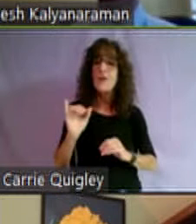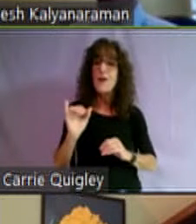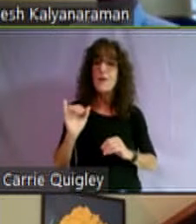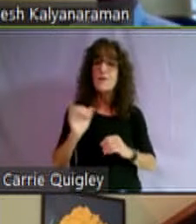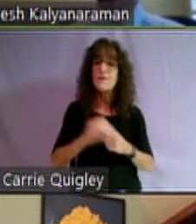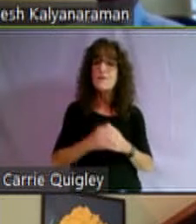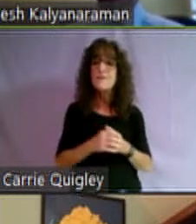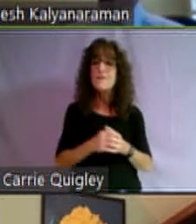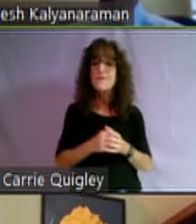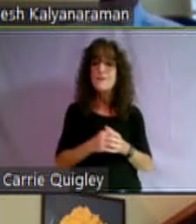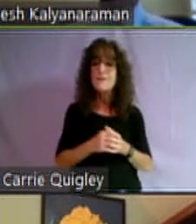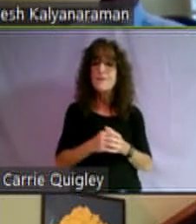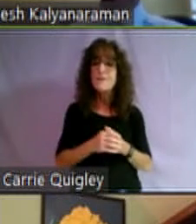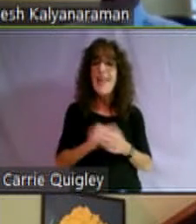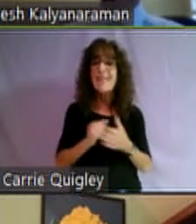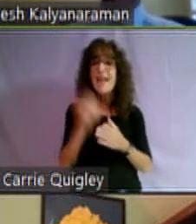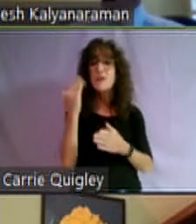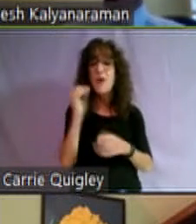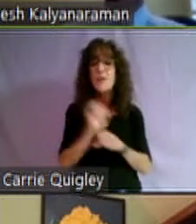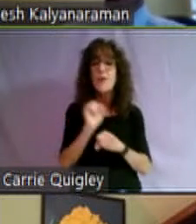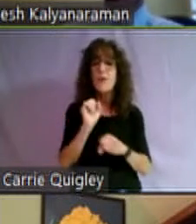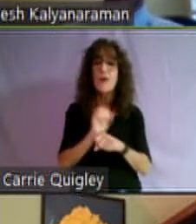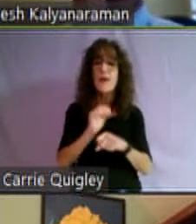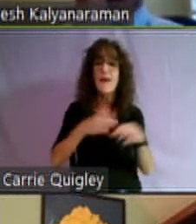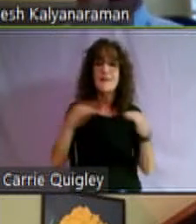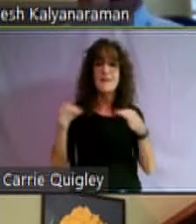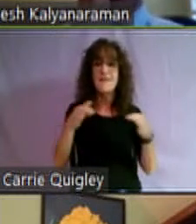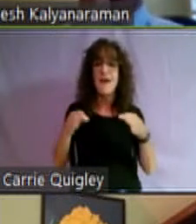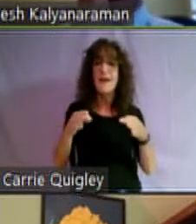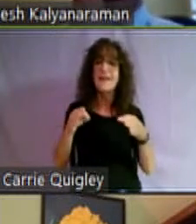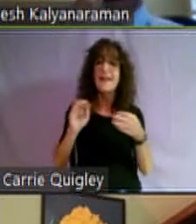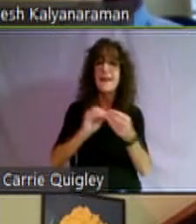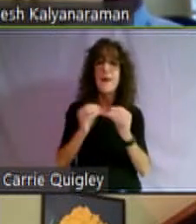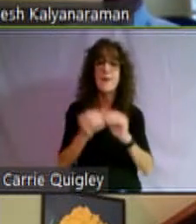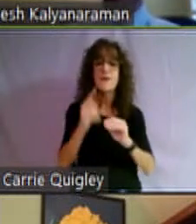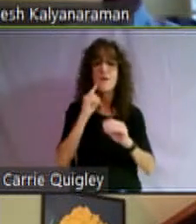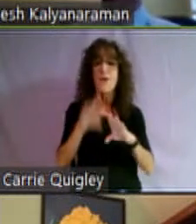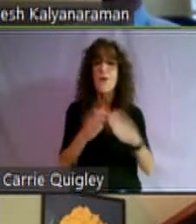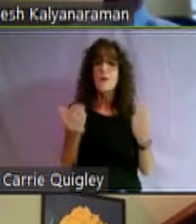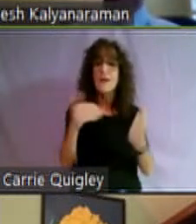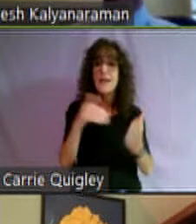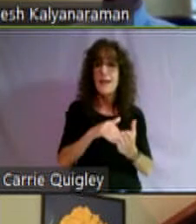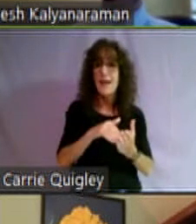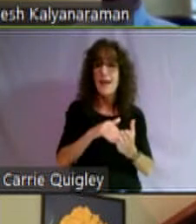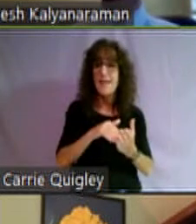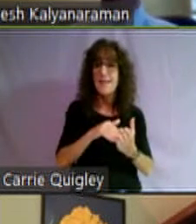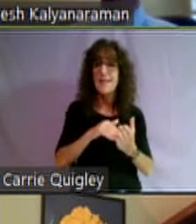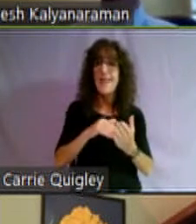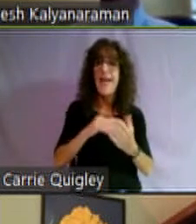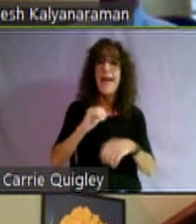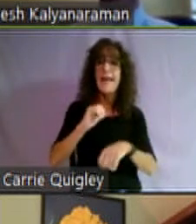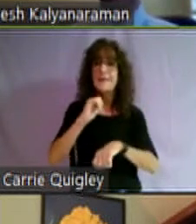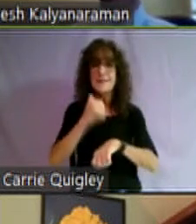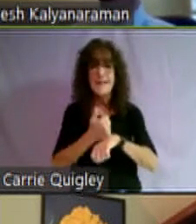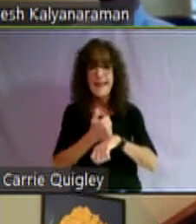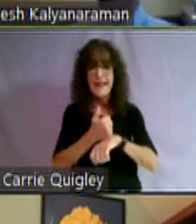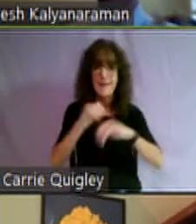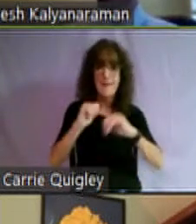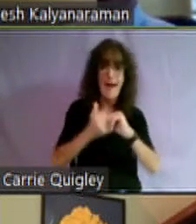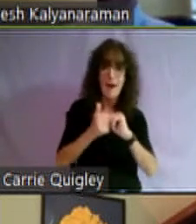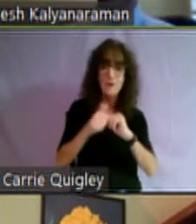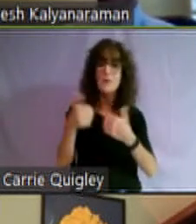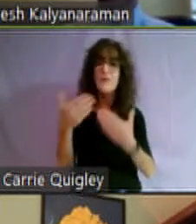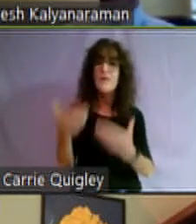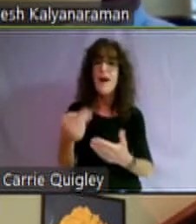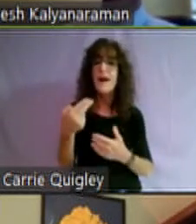development. And that's why we're working on defining metrics for reopening and putting into place the mitigation strategies to provide